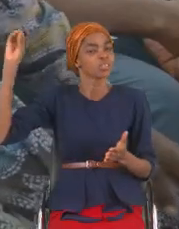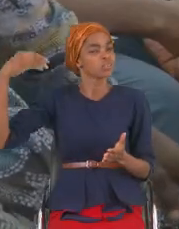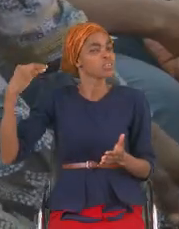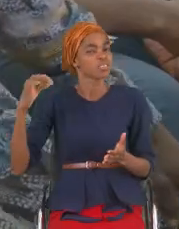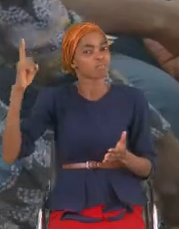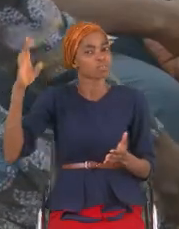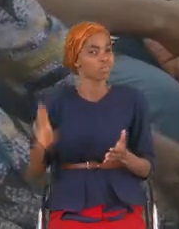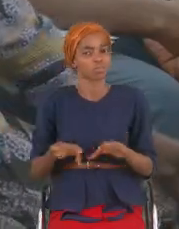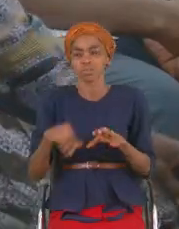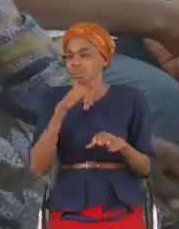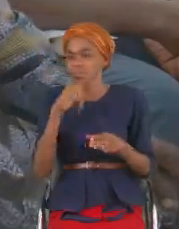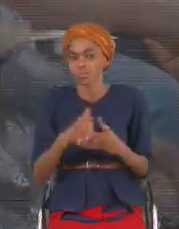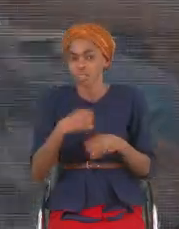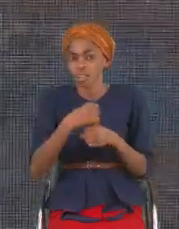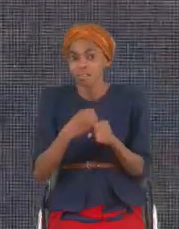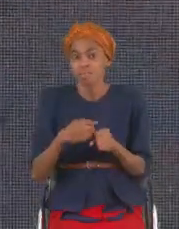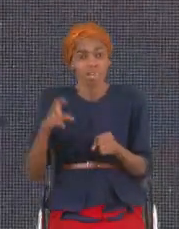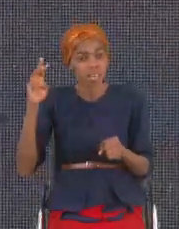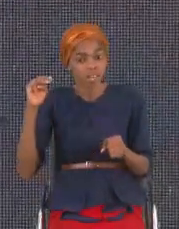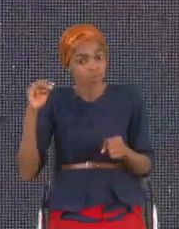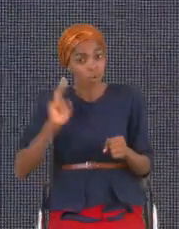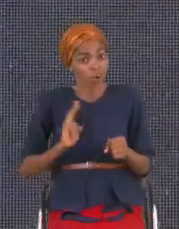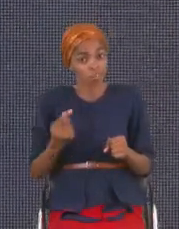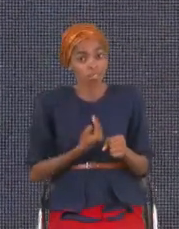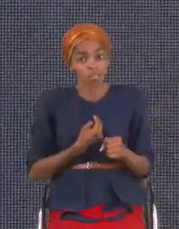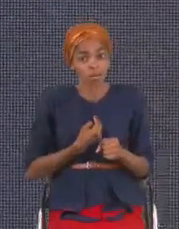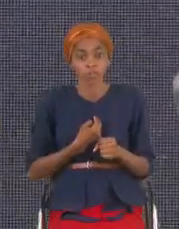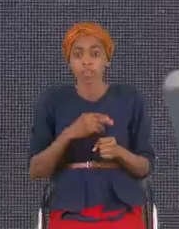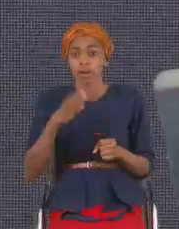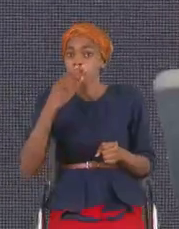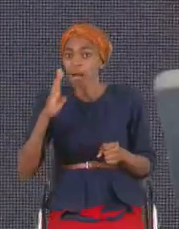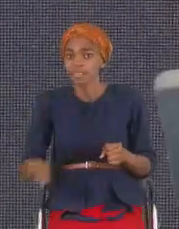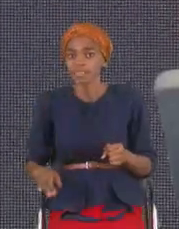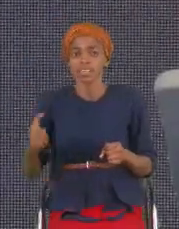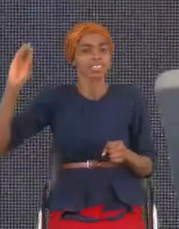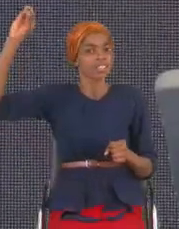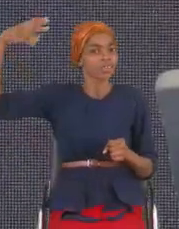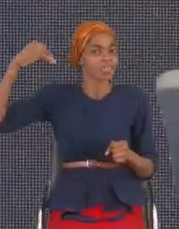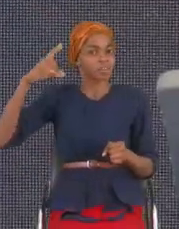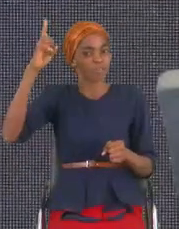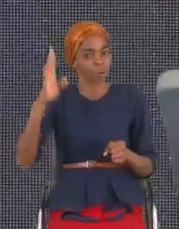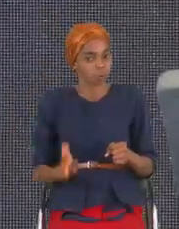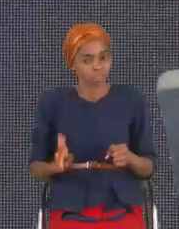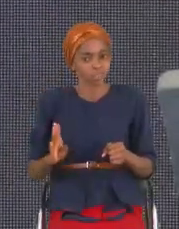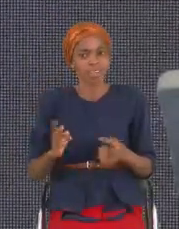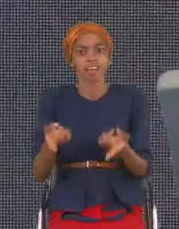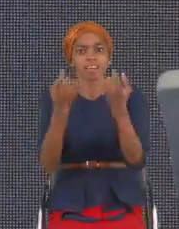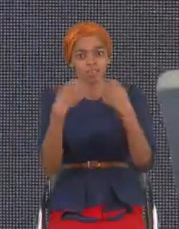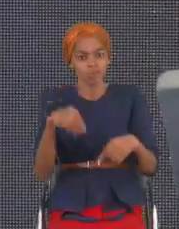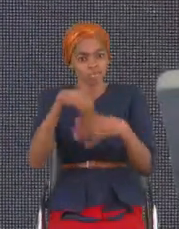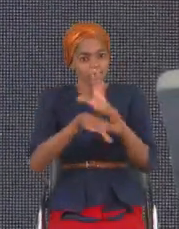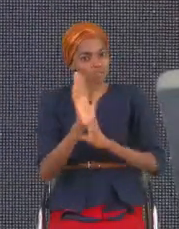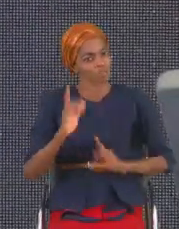of God does not make us corrupt. The grace of God comes into